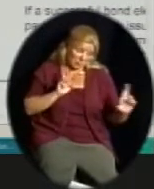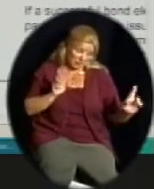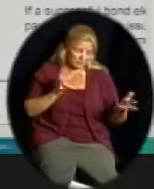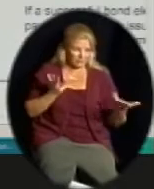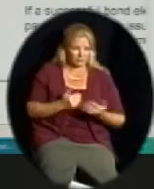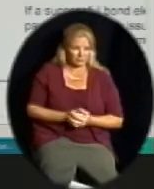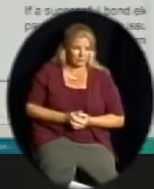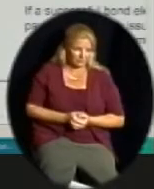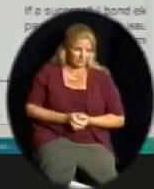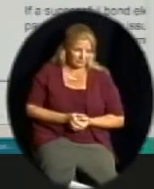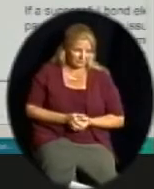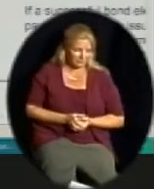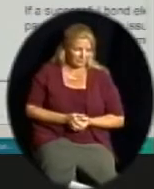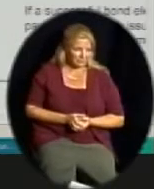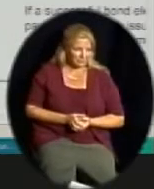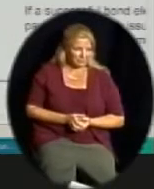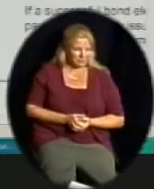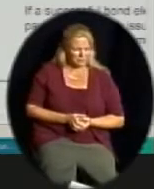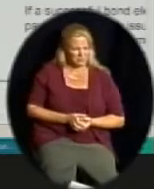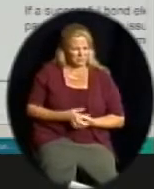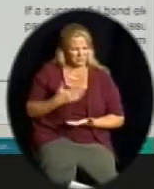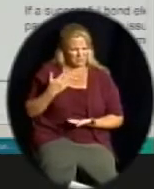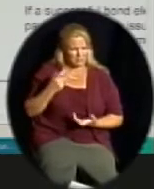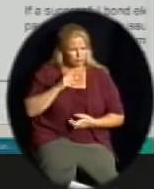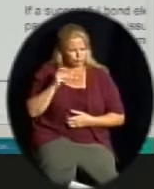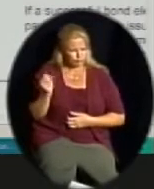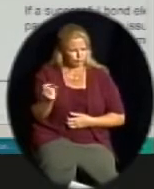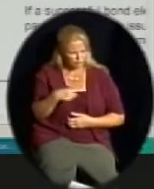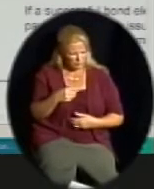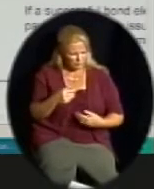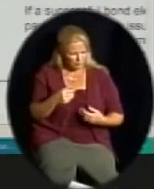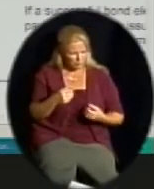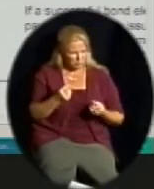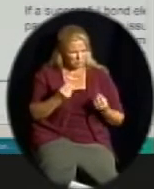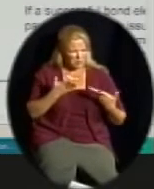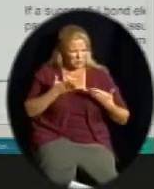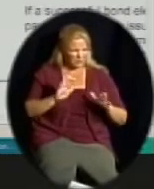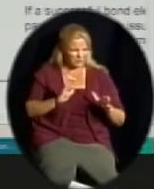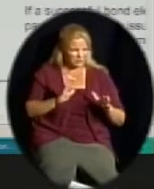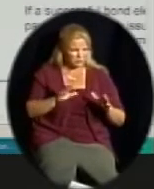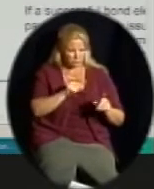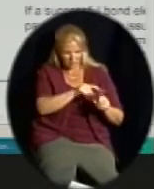viable ways to circumvent that or to get around that, correct?